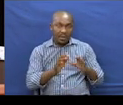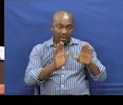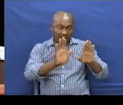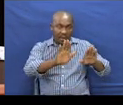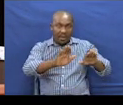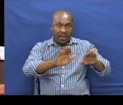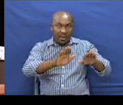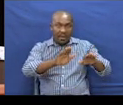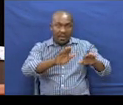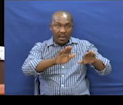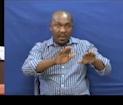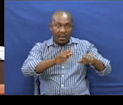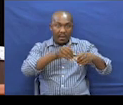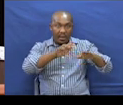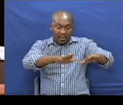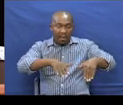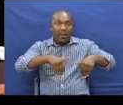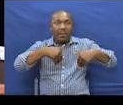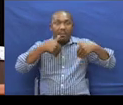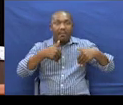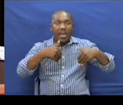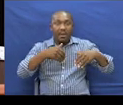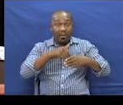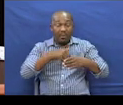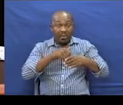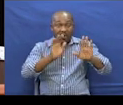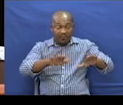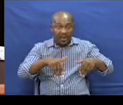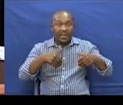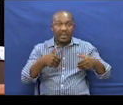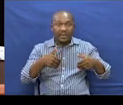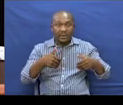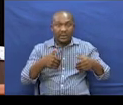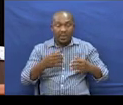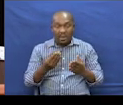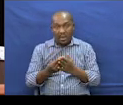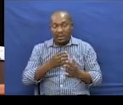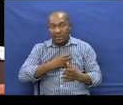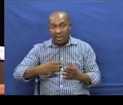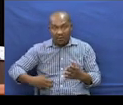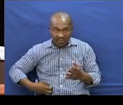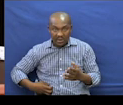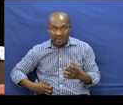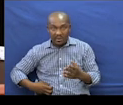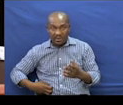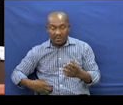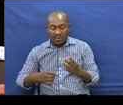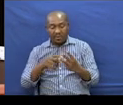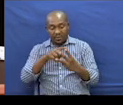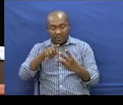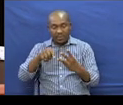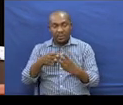the president, all of these, they go to work on behalf of the citizens.